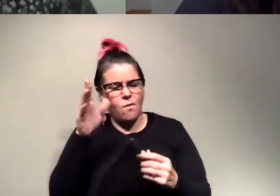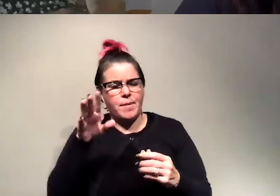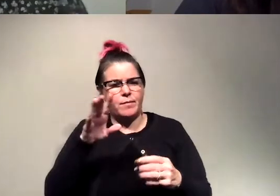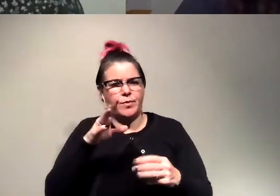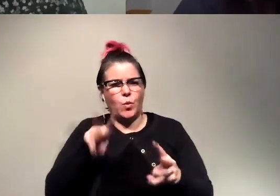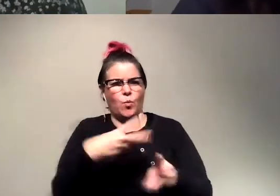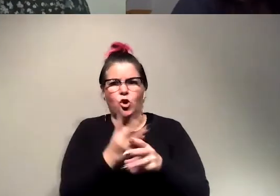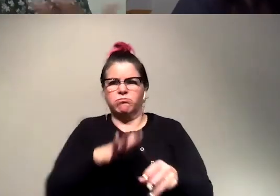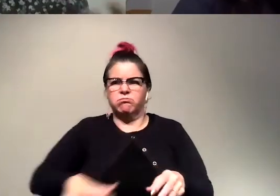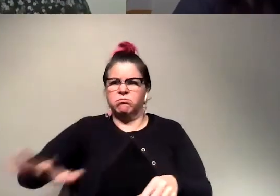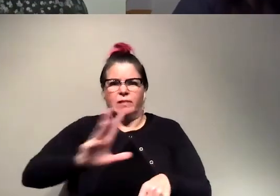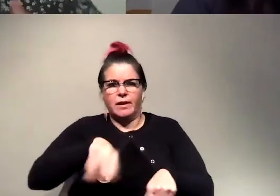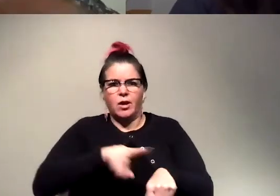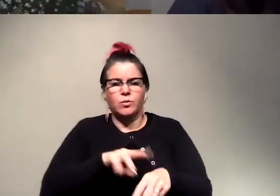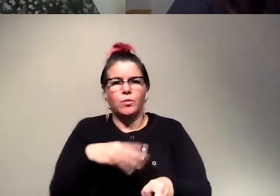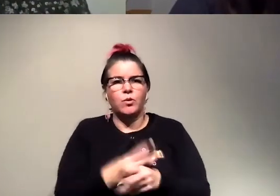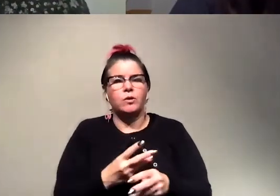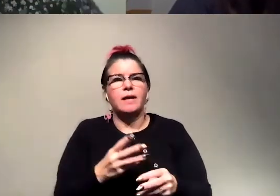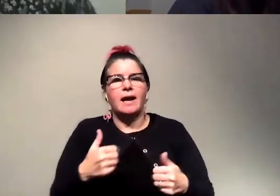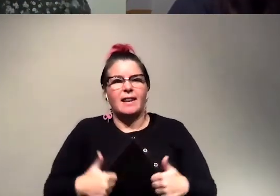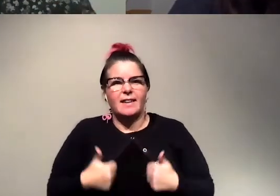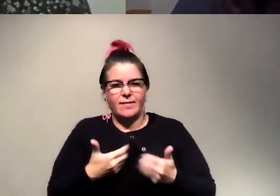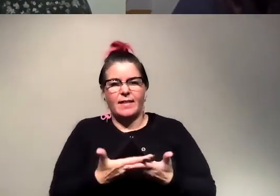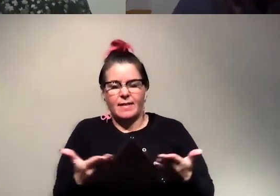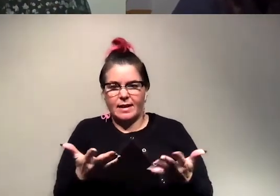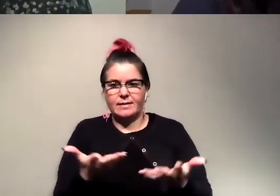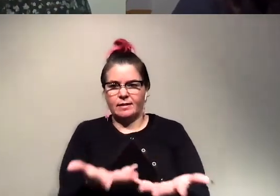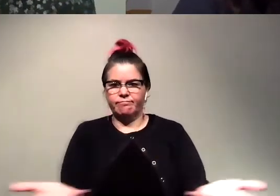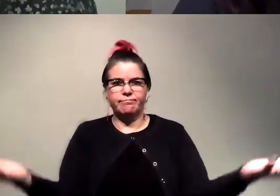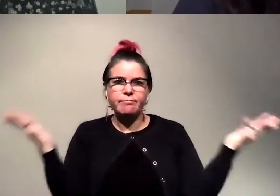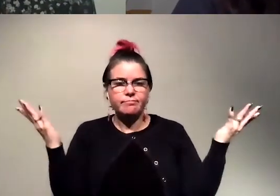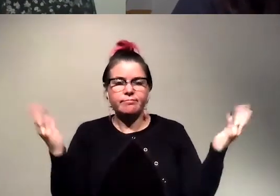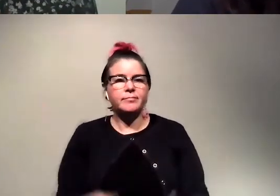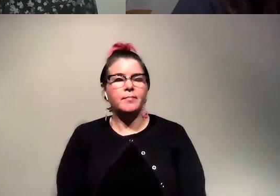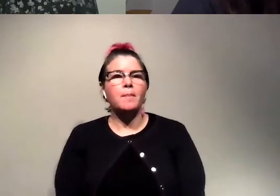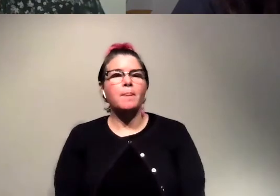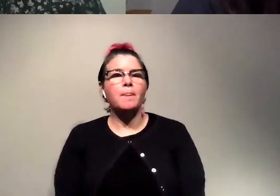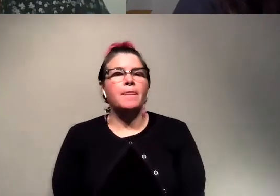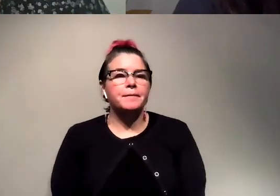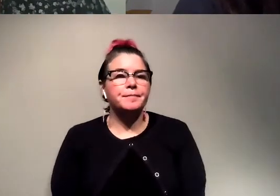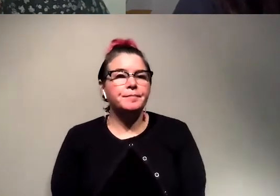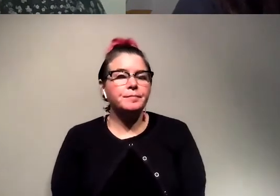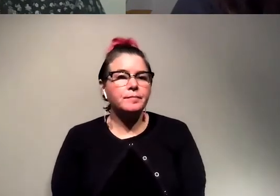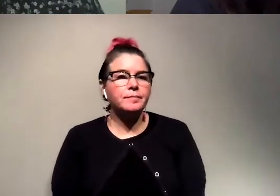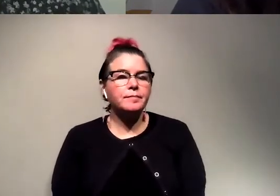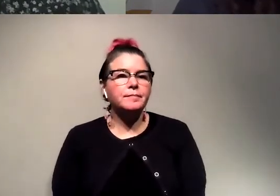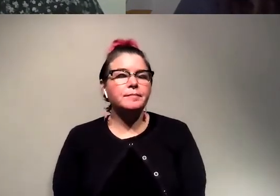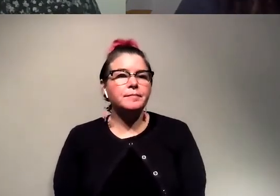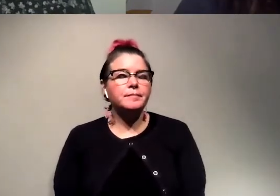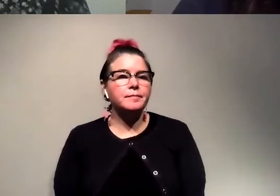that they live in, and the organisms that exist in this world with them. A lot of the